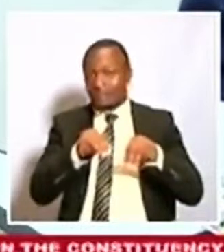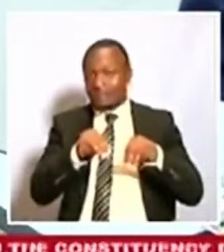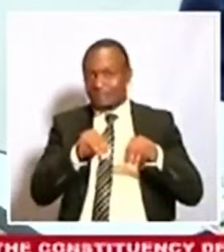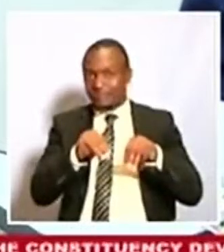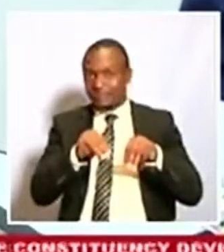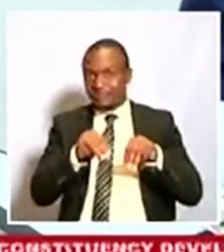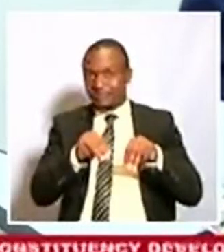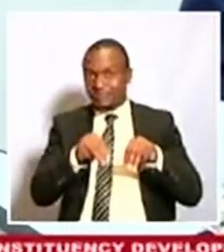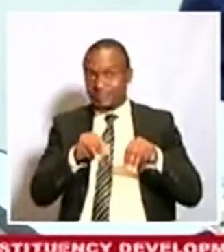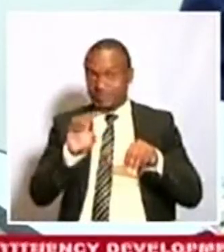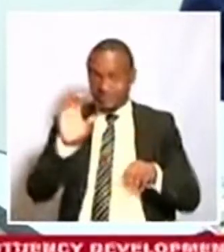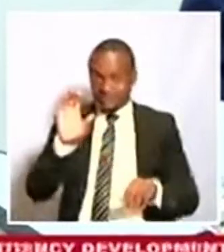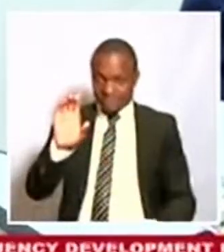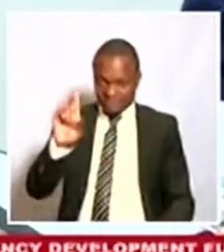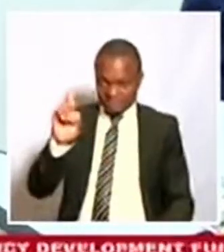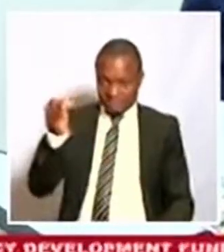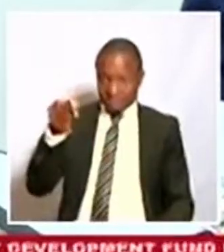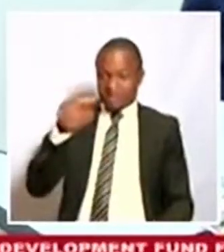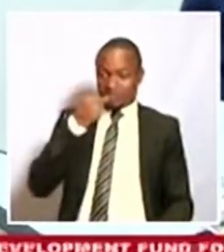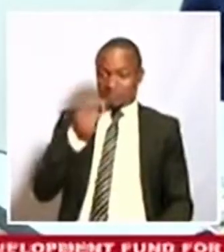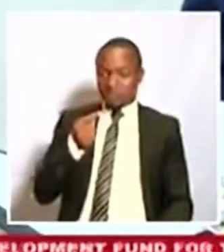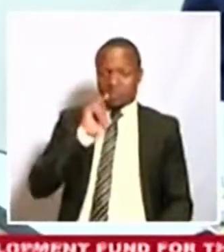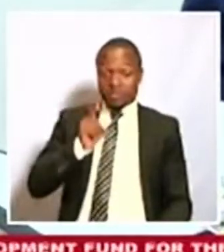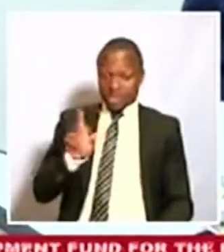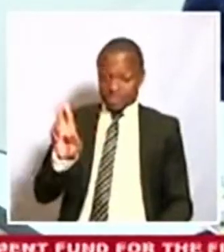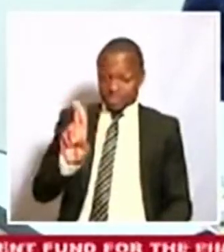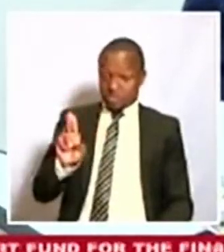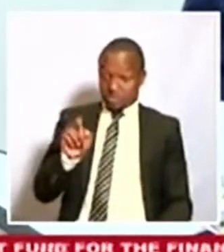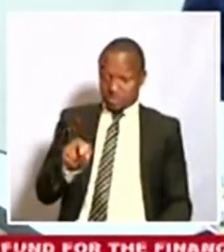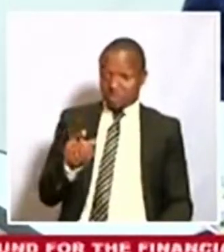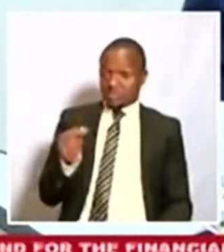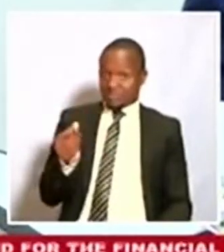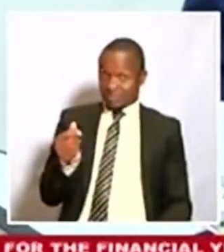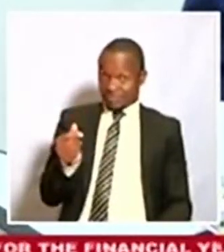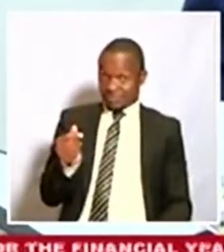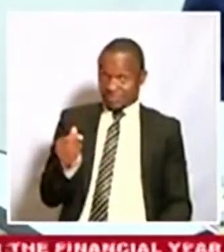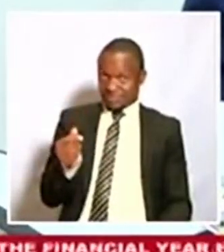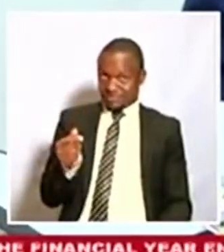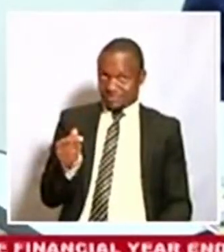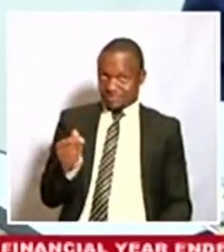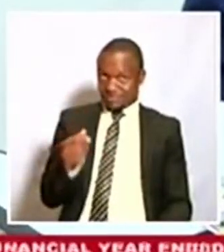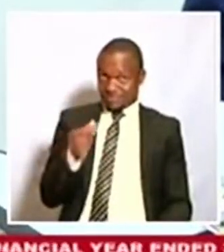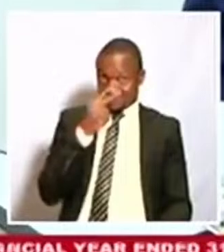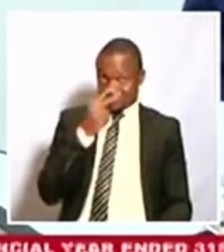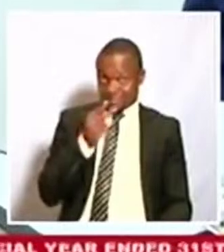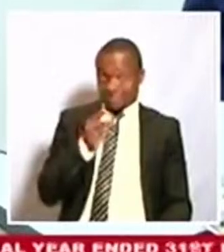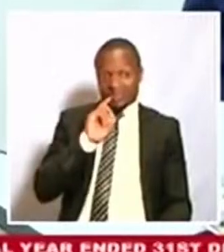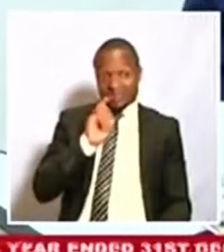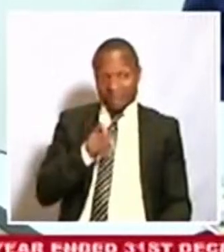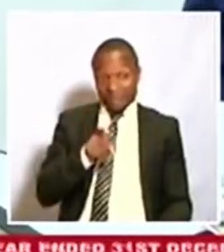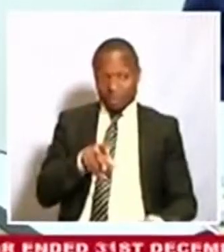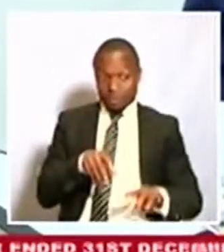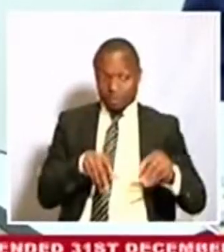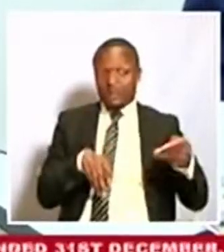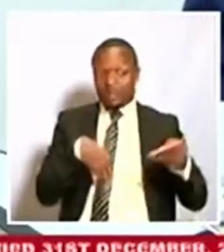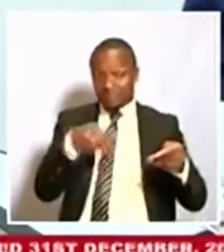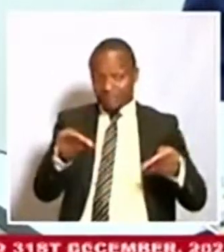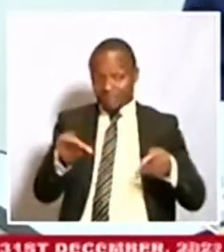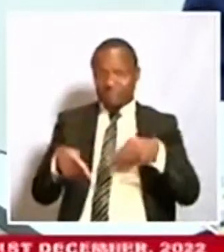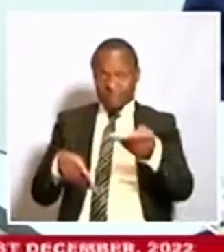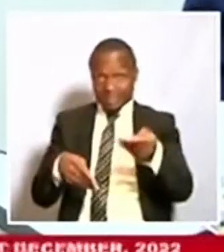the CDF said, we need to use this money. So we need to disperse it,